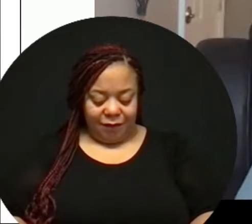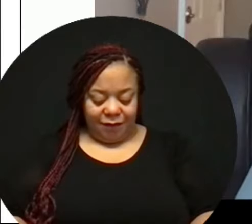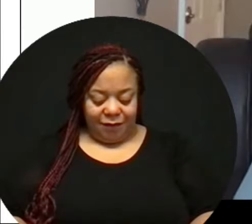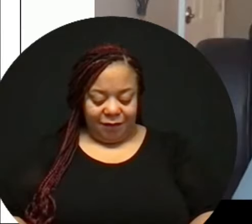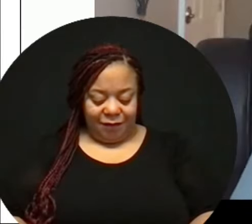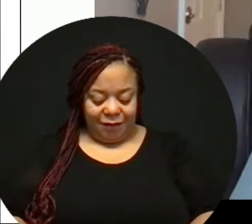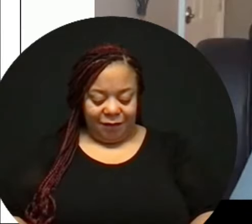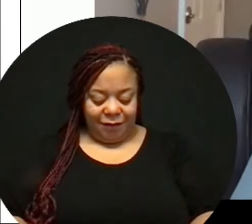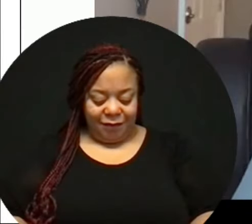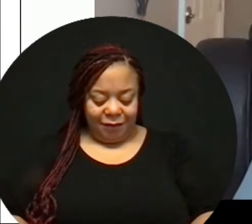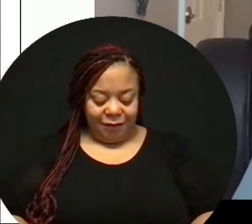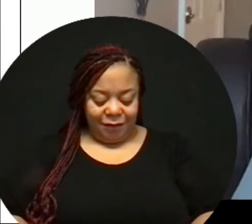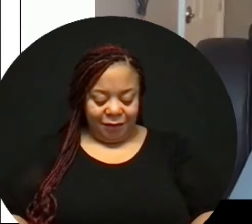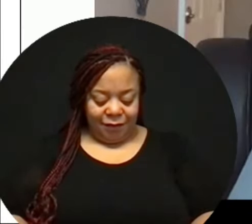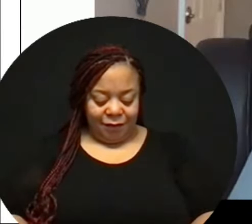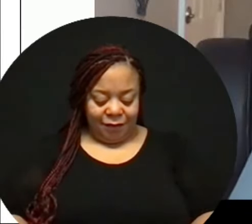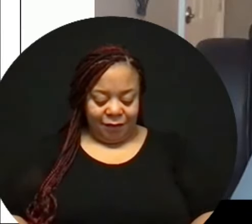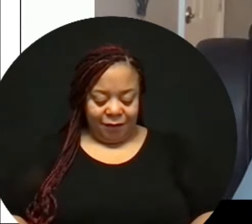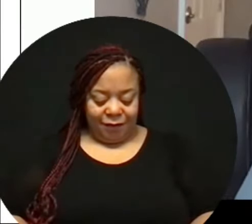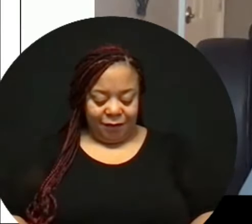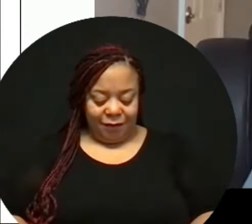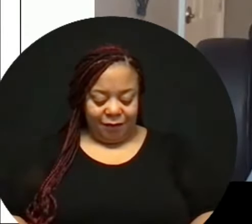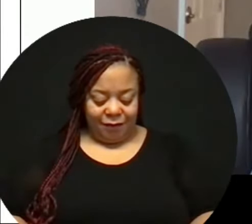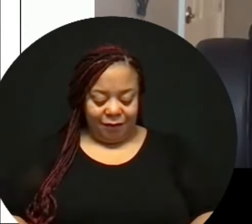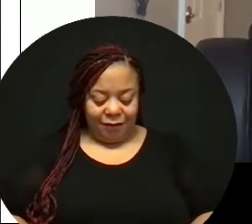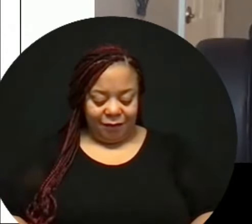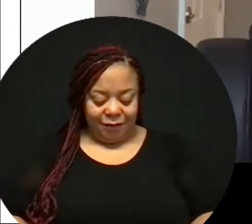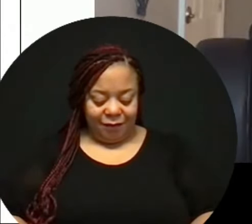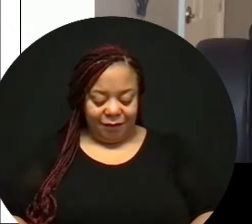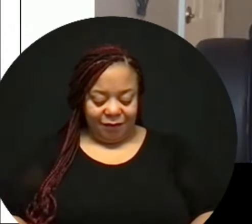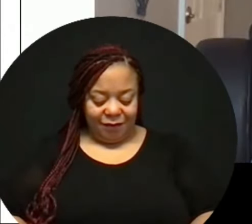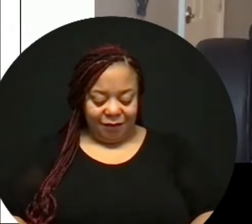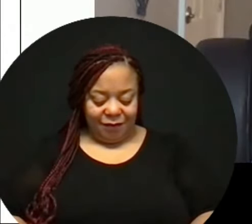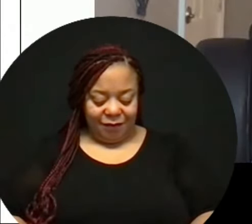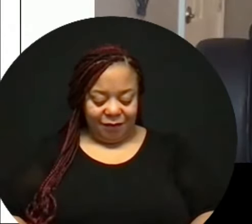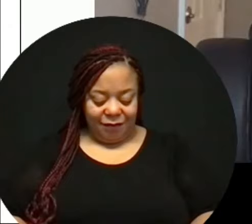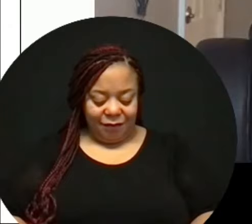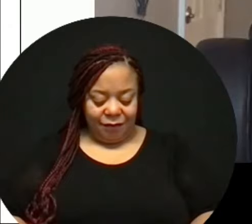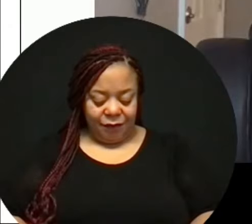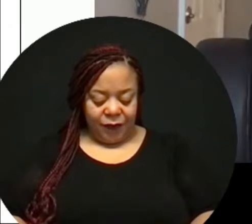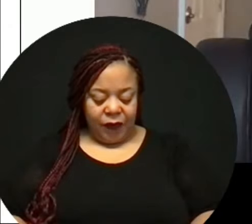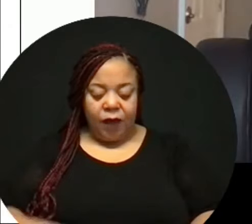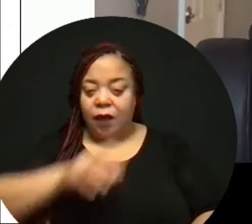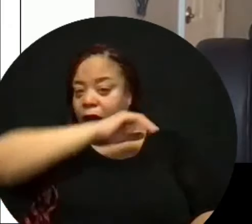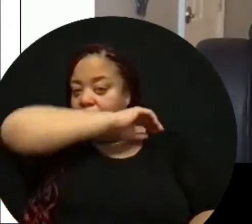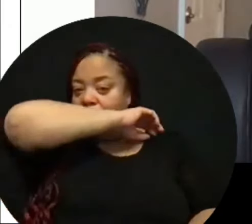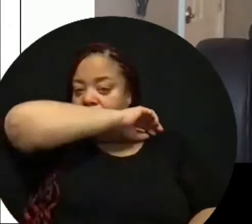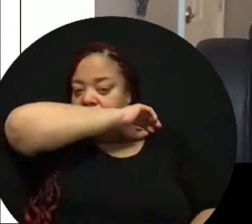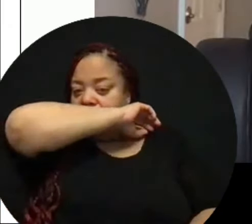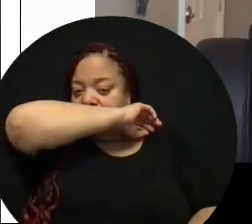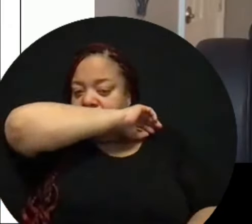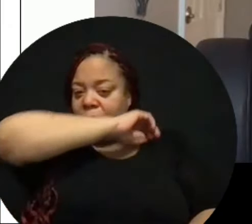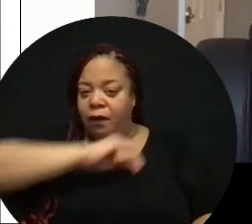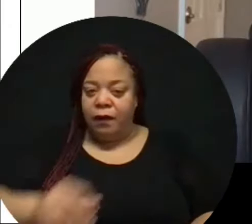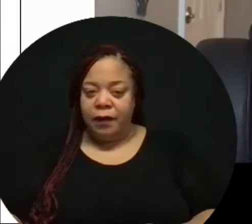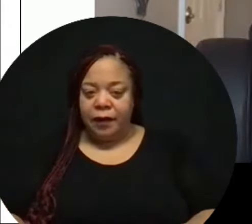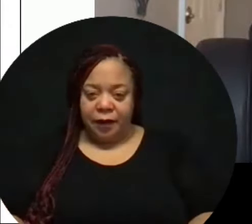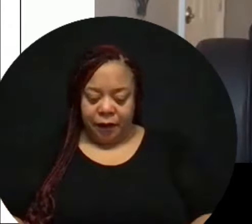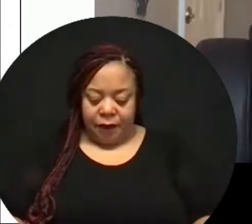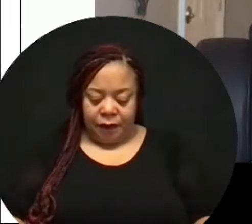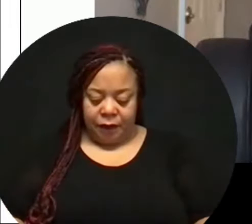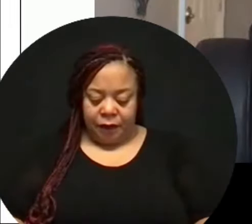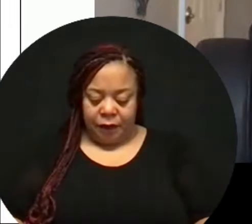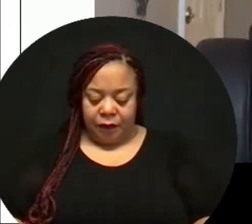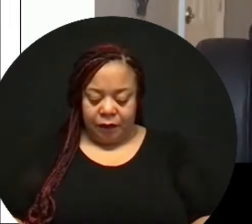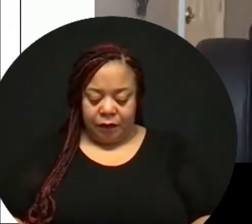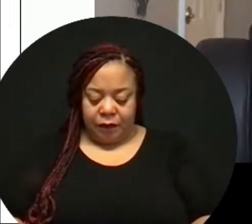lot of labor to be able to build things like missiles or things also like as seemingly innocuous as trailers,